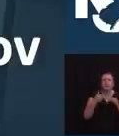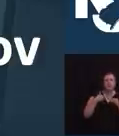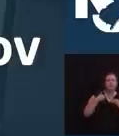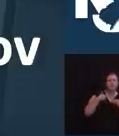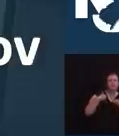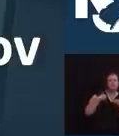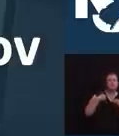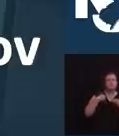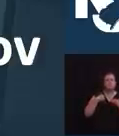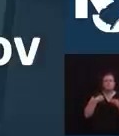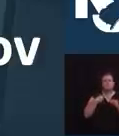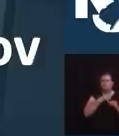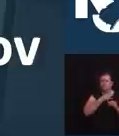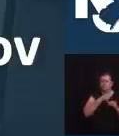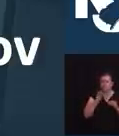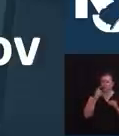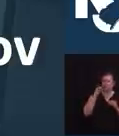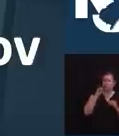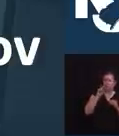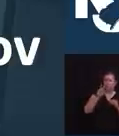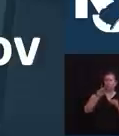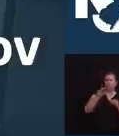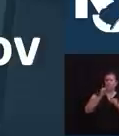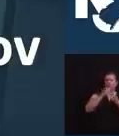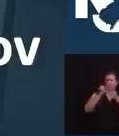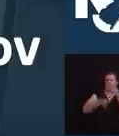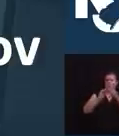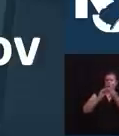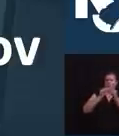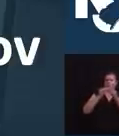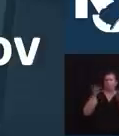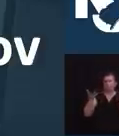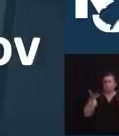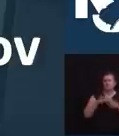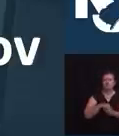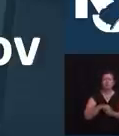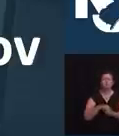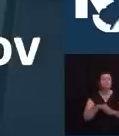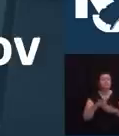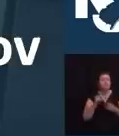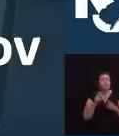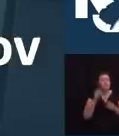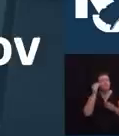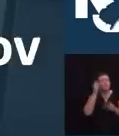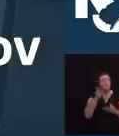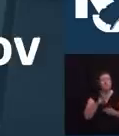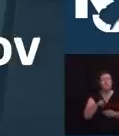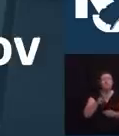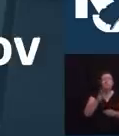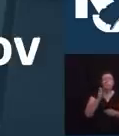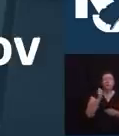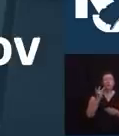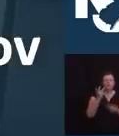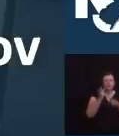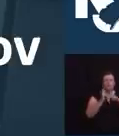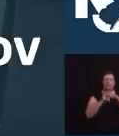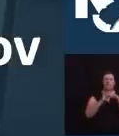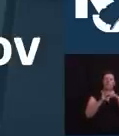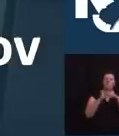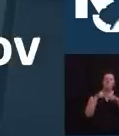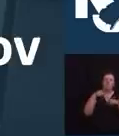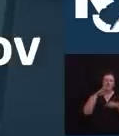next Wednesday, June 30th rolls around. In addition, we're reporting 213 new positive